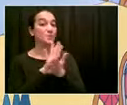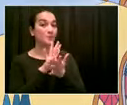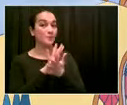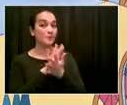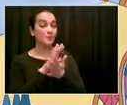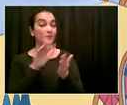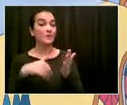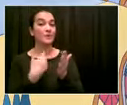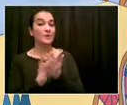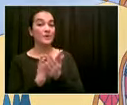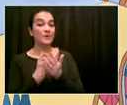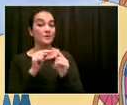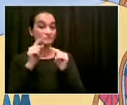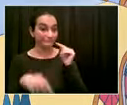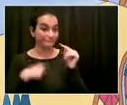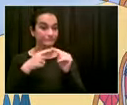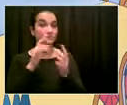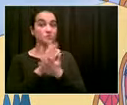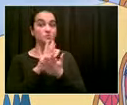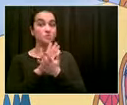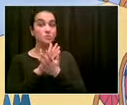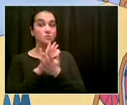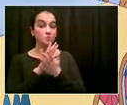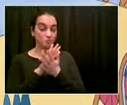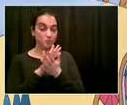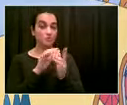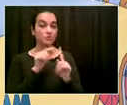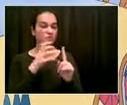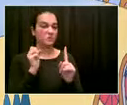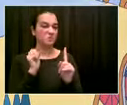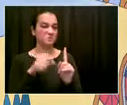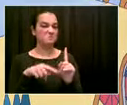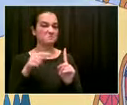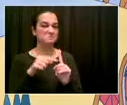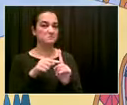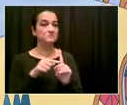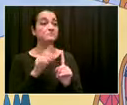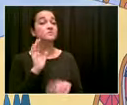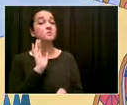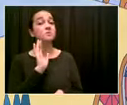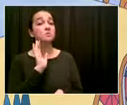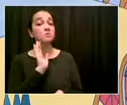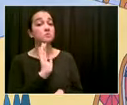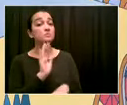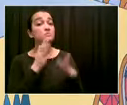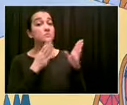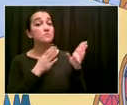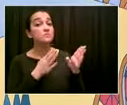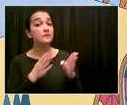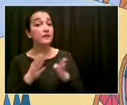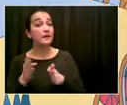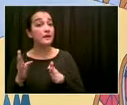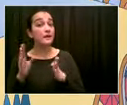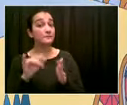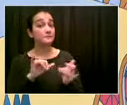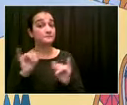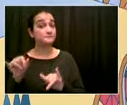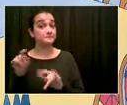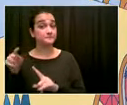on Summer Rising, do you have some statistics or outcomes on that program?